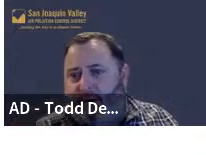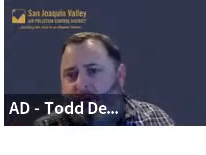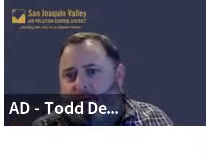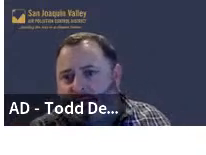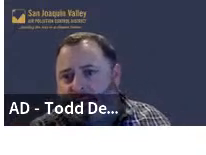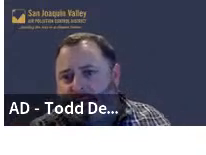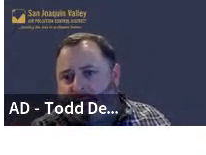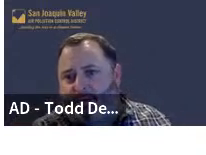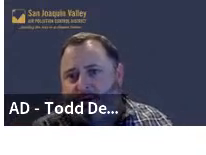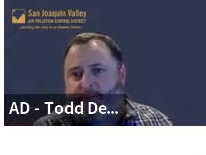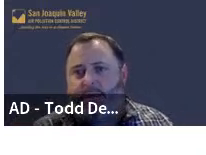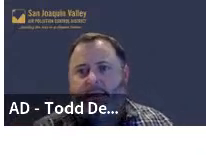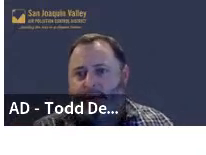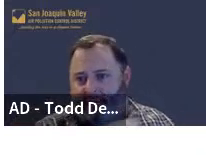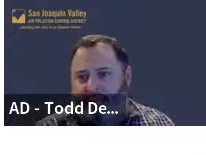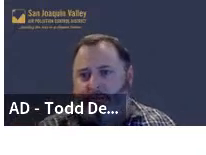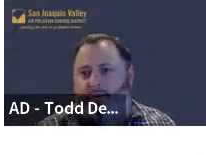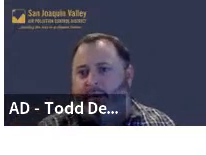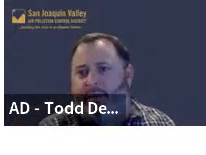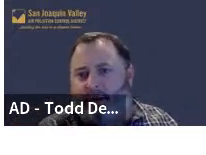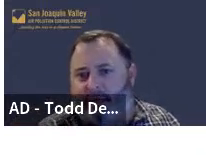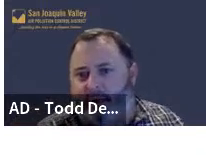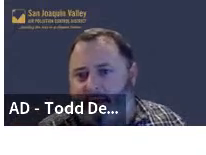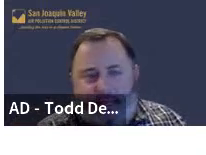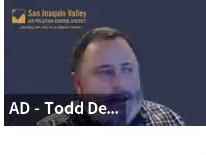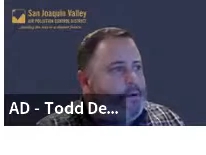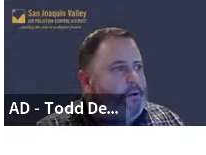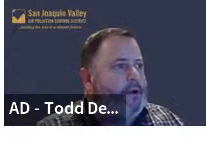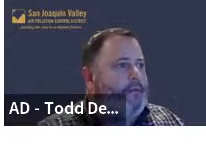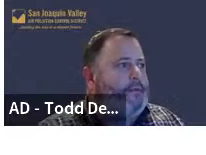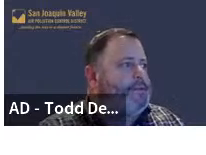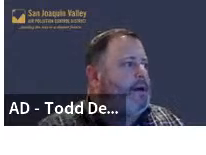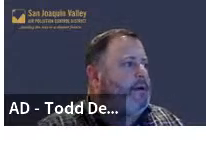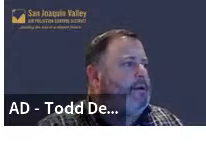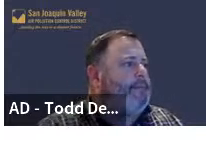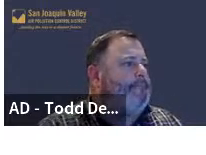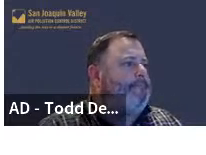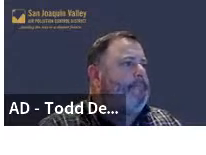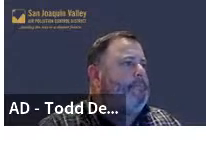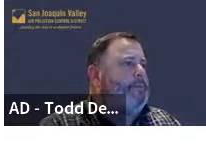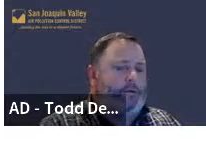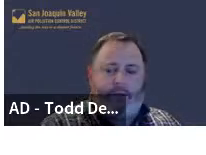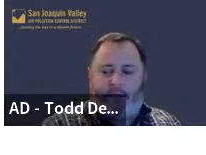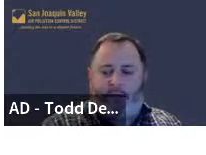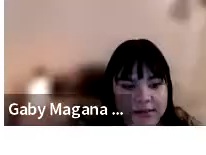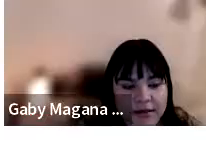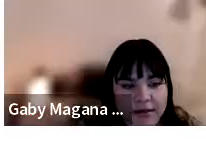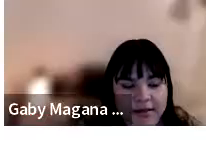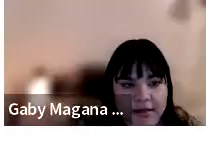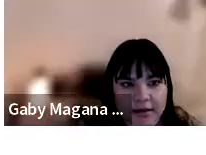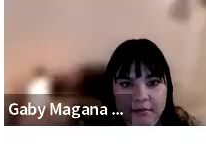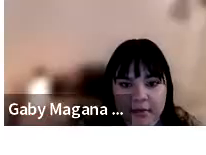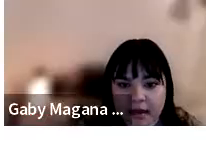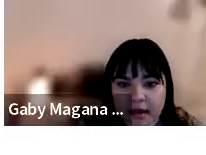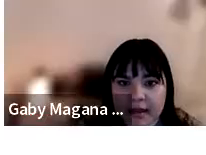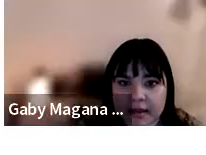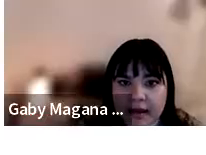district's governing board once it is approved, and then we'll immediately launch that program in Stockton. Thanks,